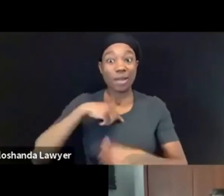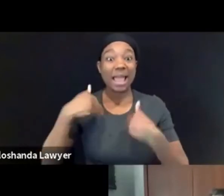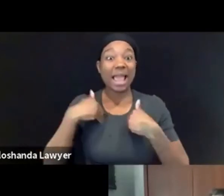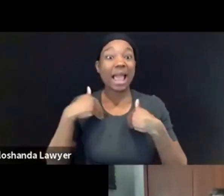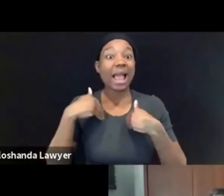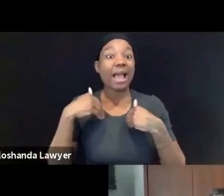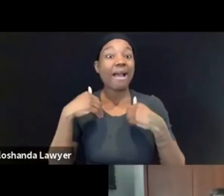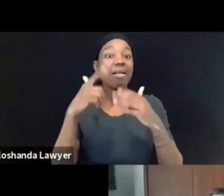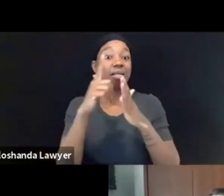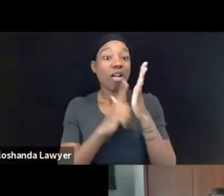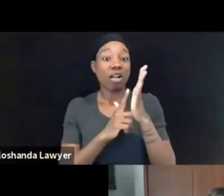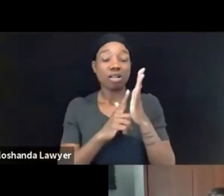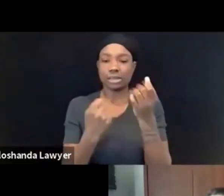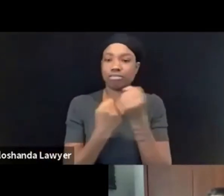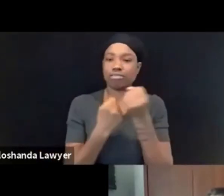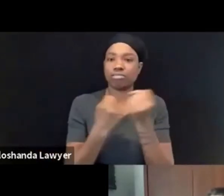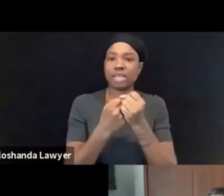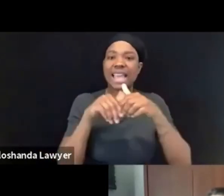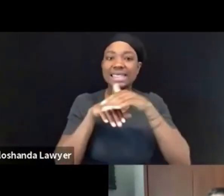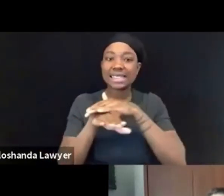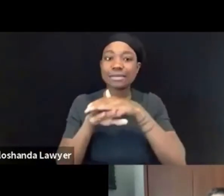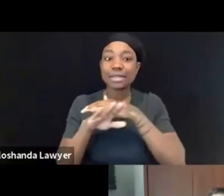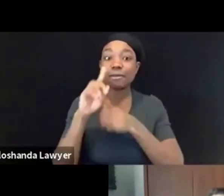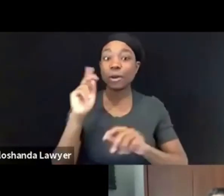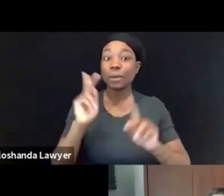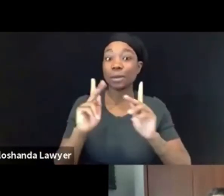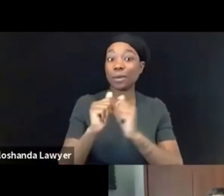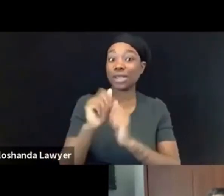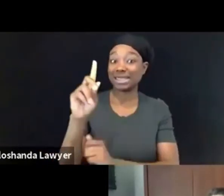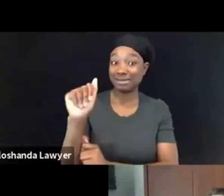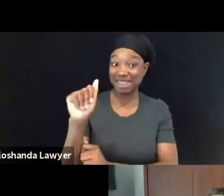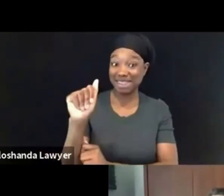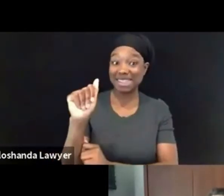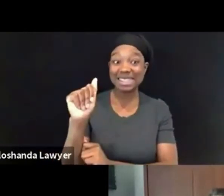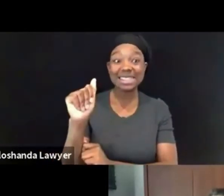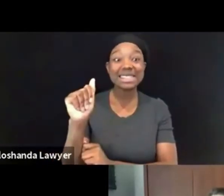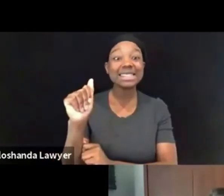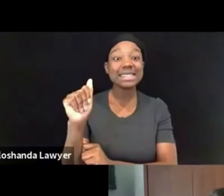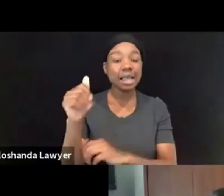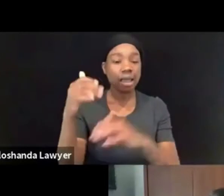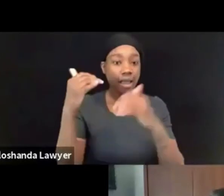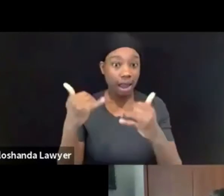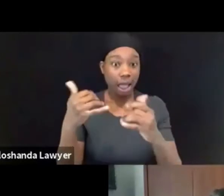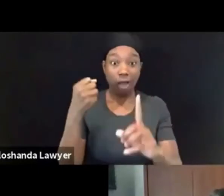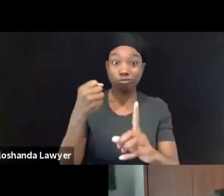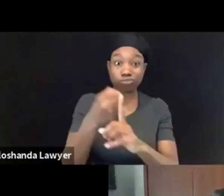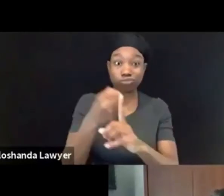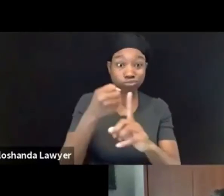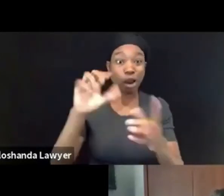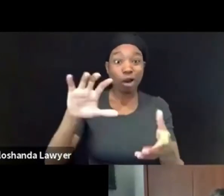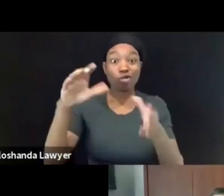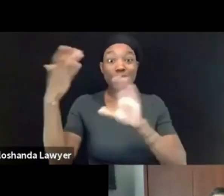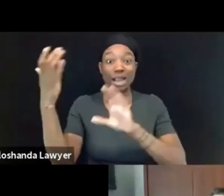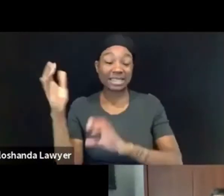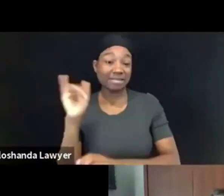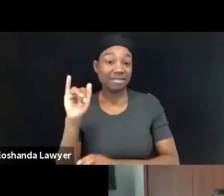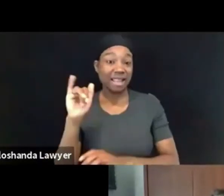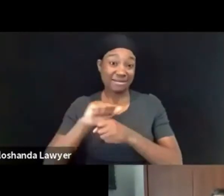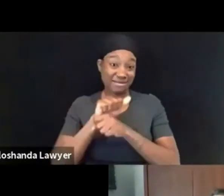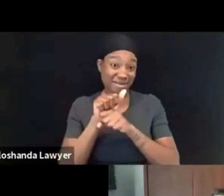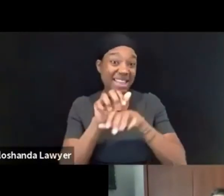support accessibility for people with disabilities. And it's when we have a crisis such as this pandemic that